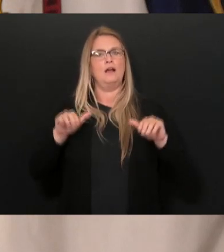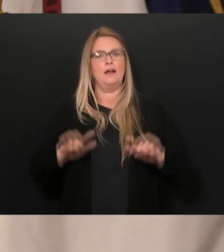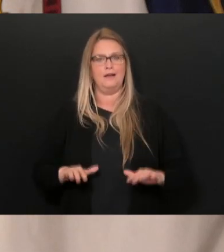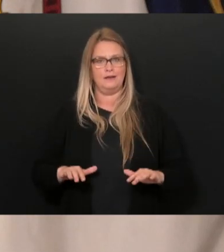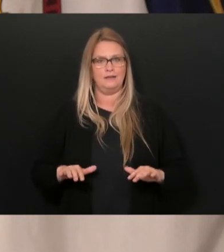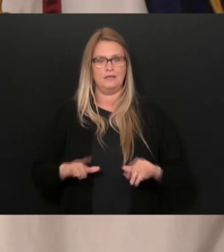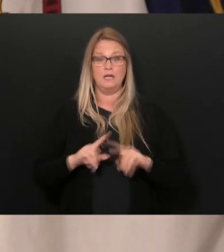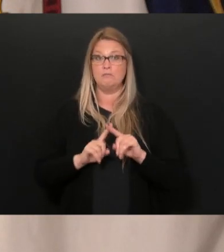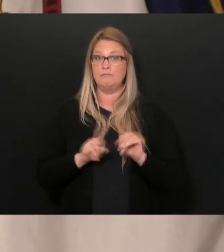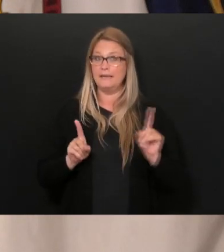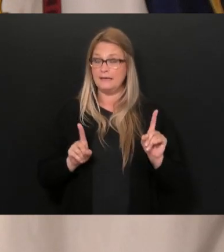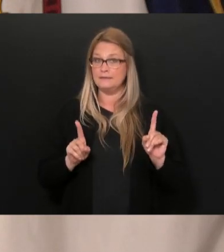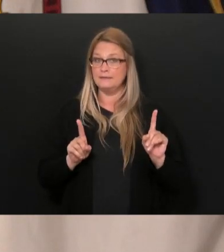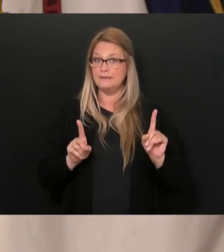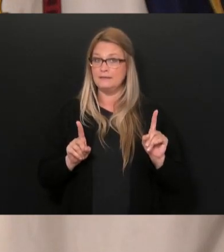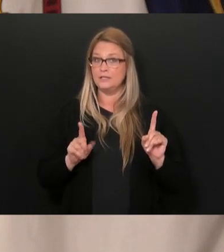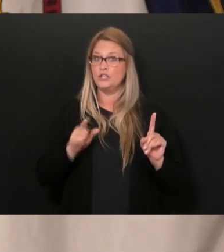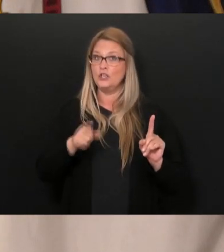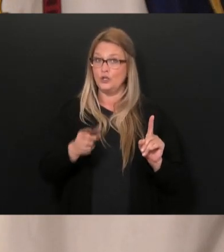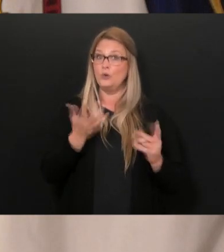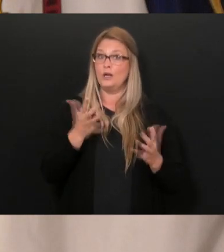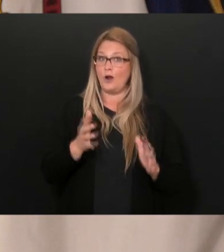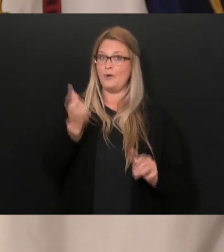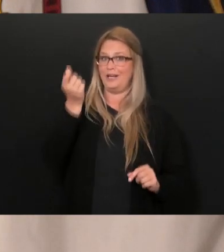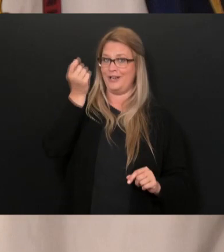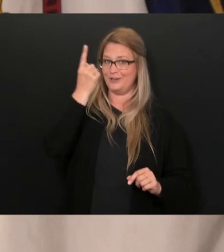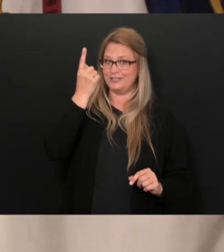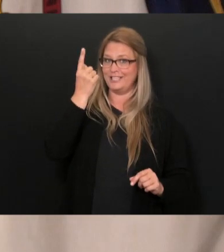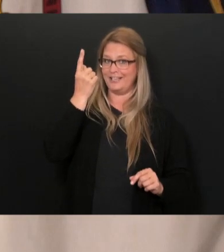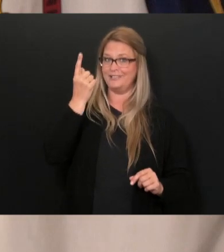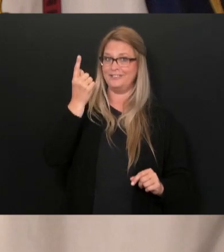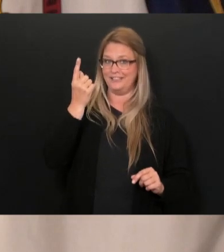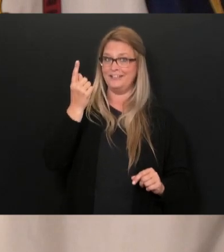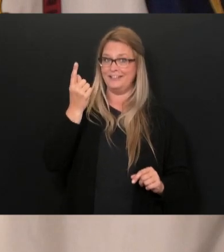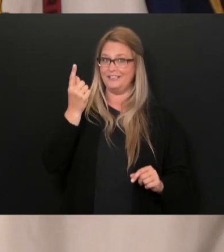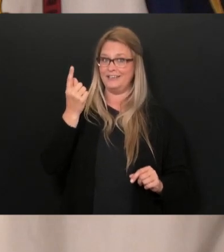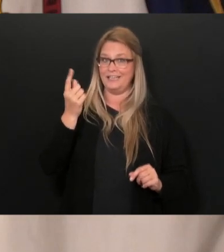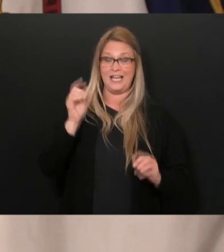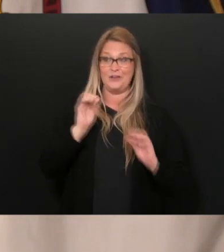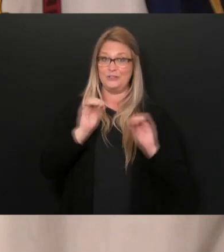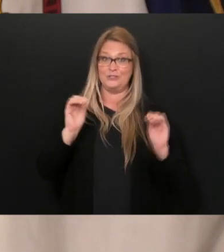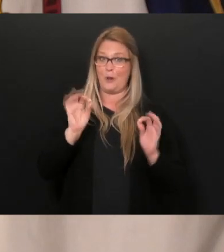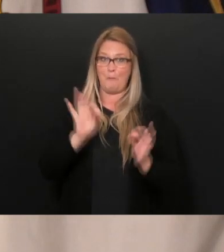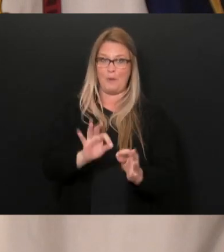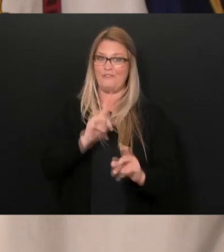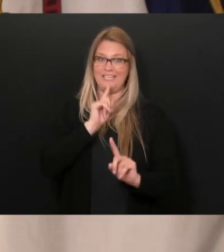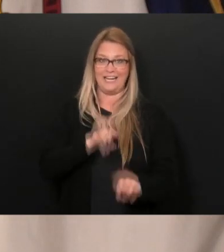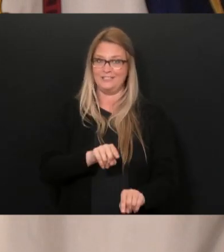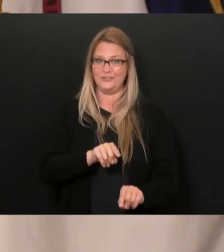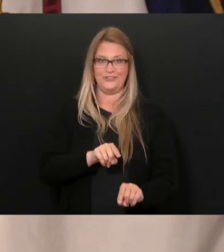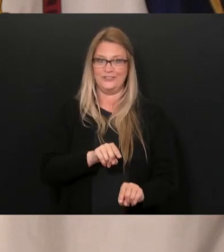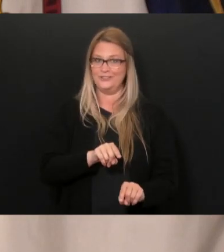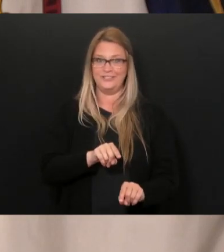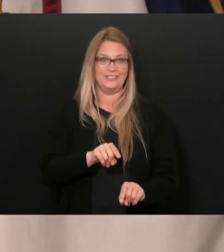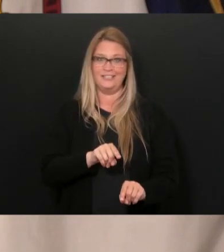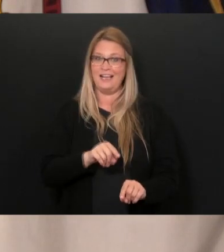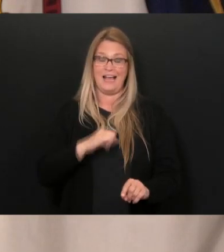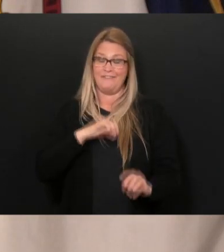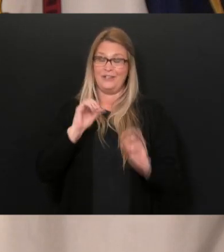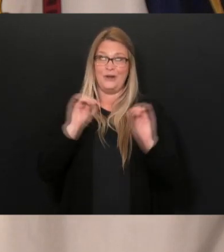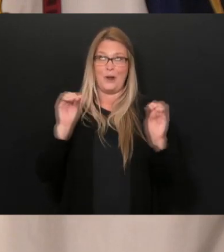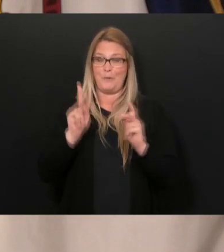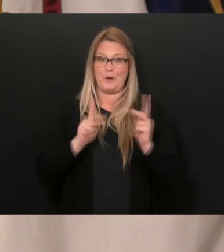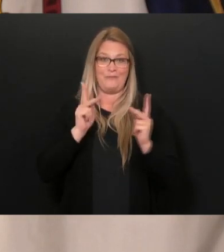However, you would also know that there's no perfect answer here. There's no perfect answer